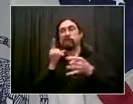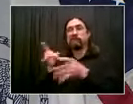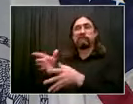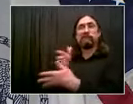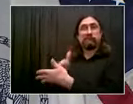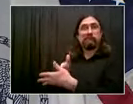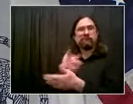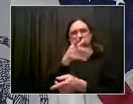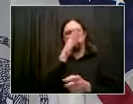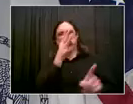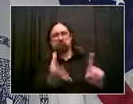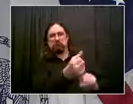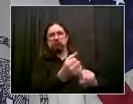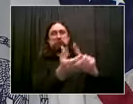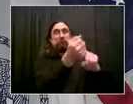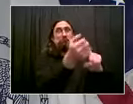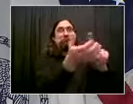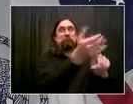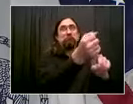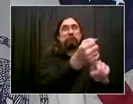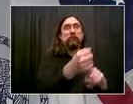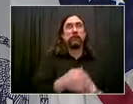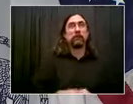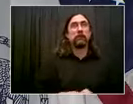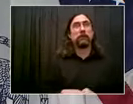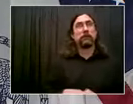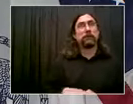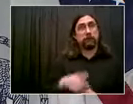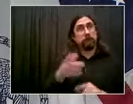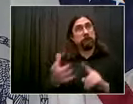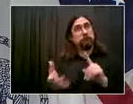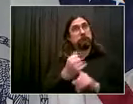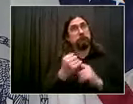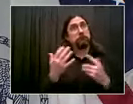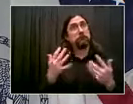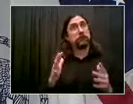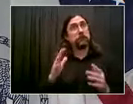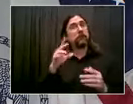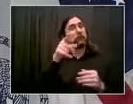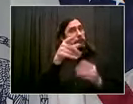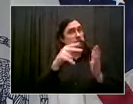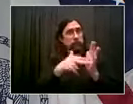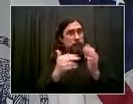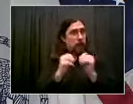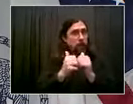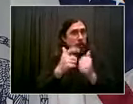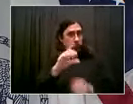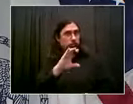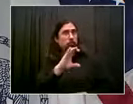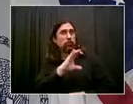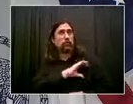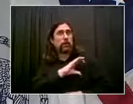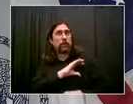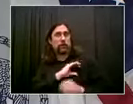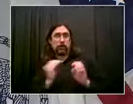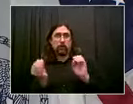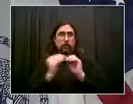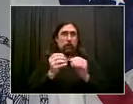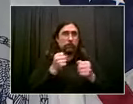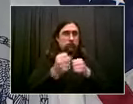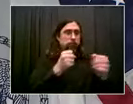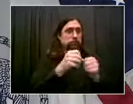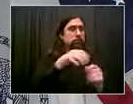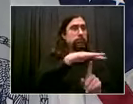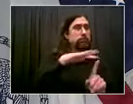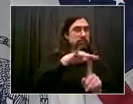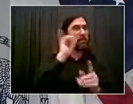neighborhoods? I won't speak for the NYPD, but having gotten thoroughly briefed, I'd say you'll see additional arrests in the next few